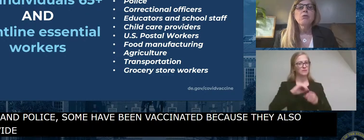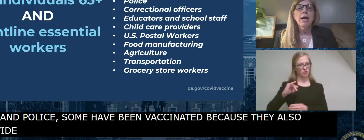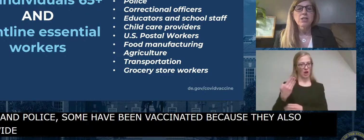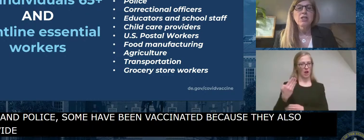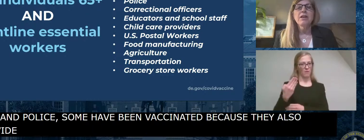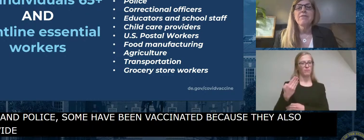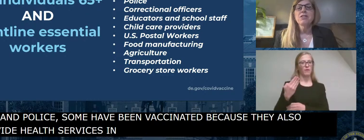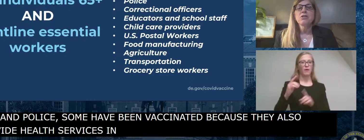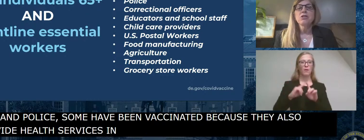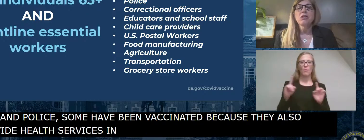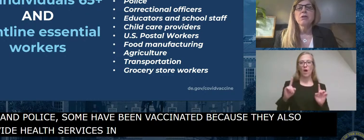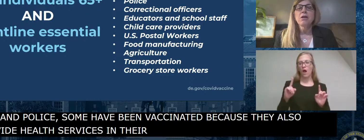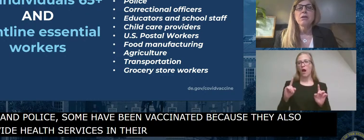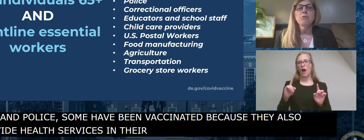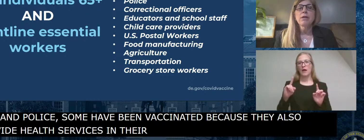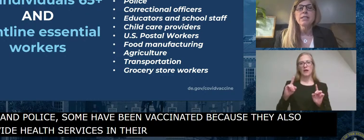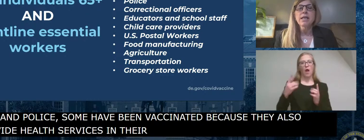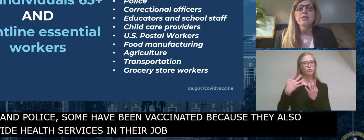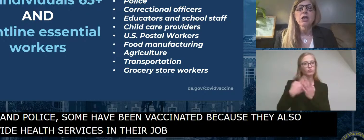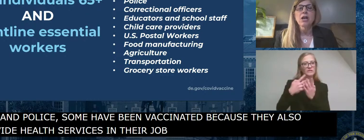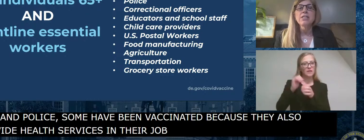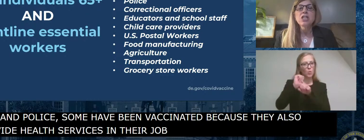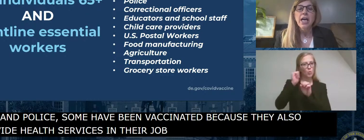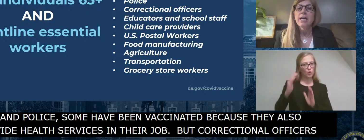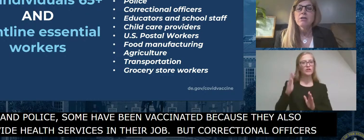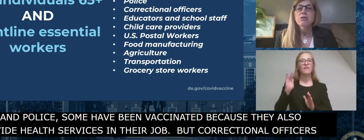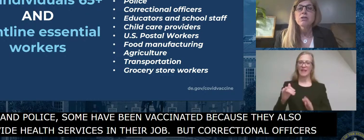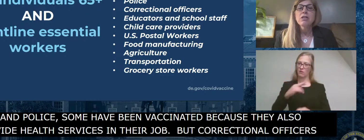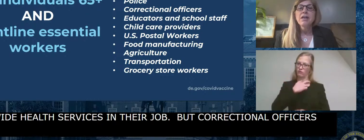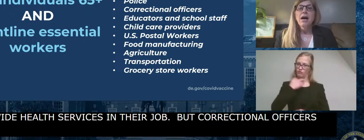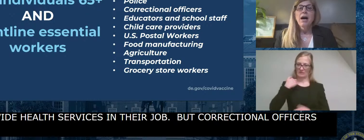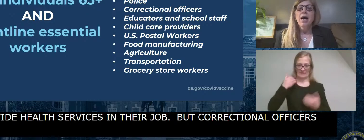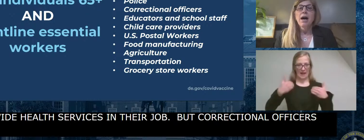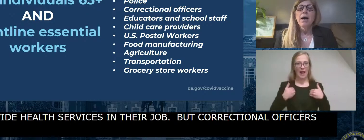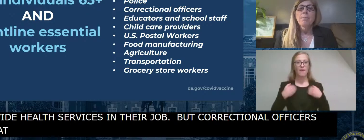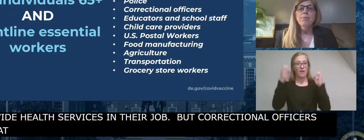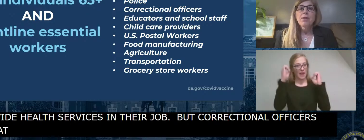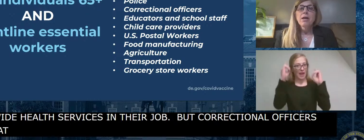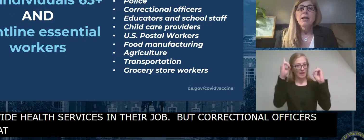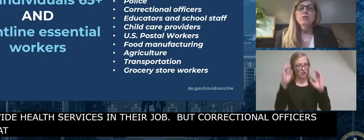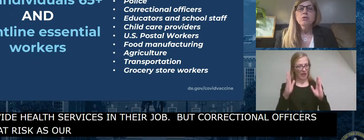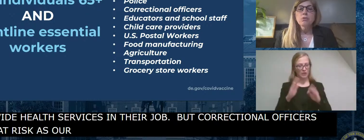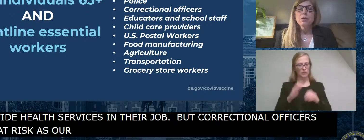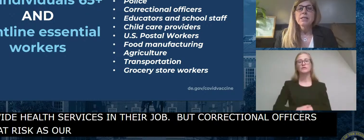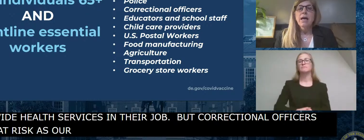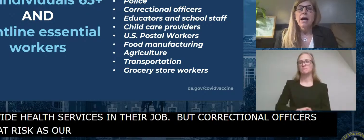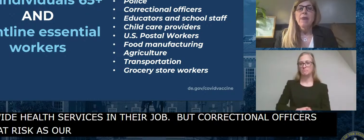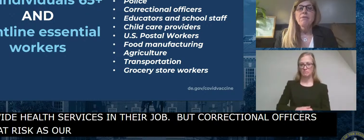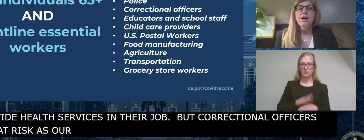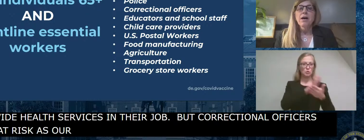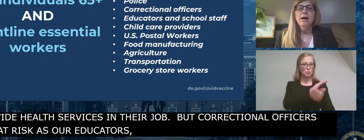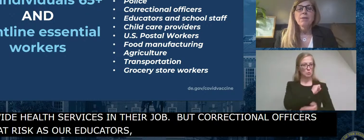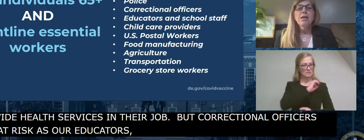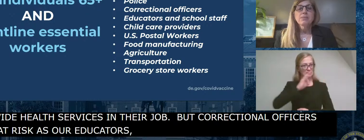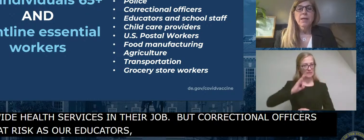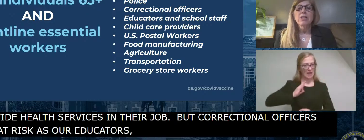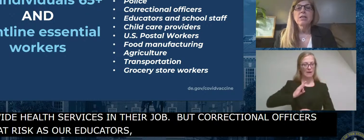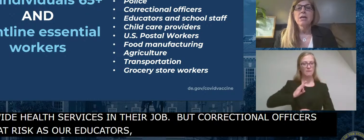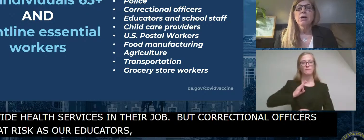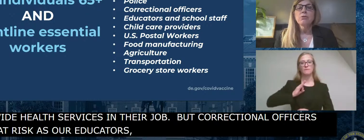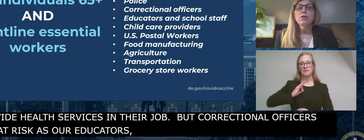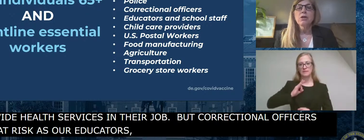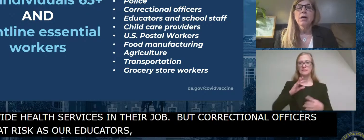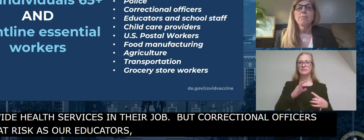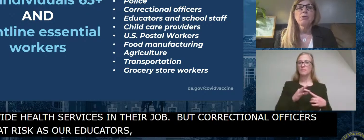but correctional officers are at risk, as are educators and school staff,